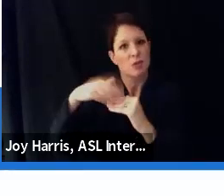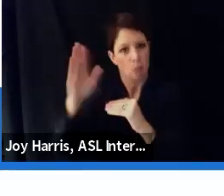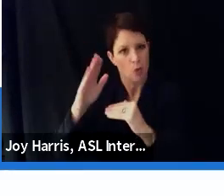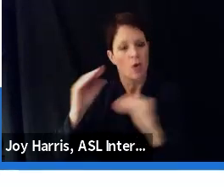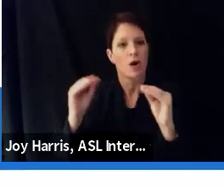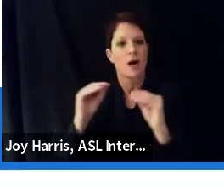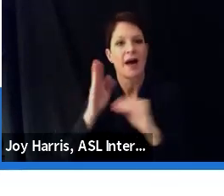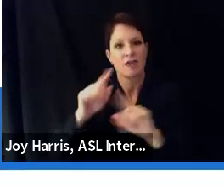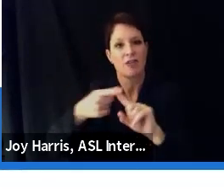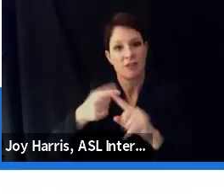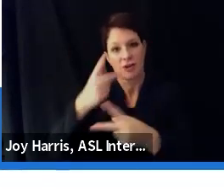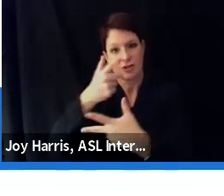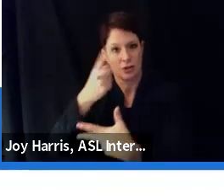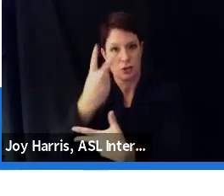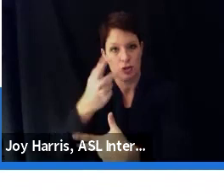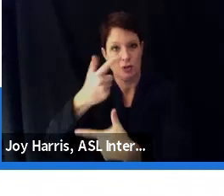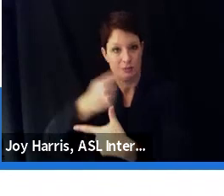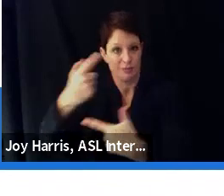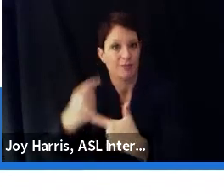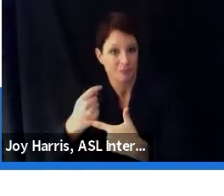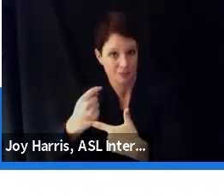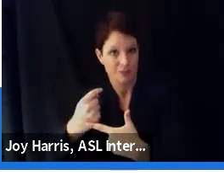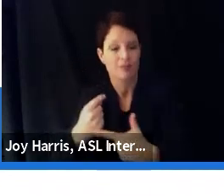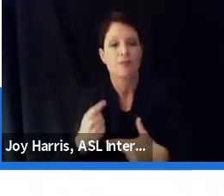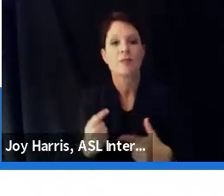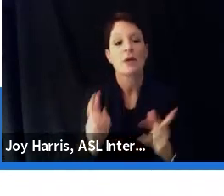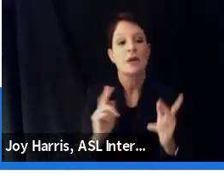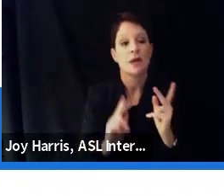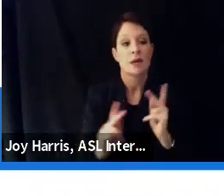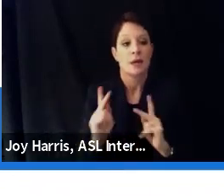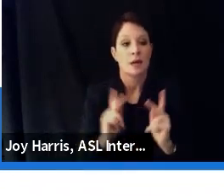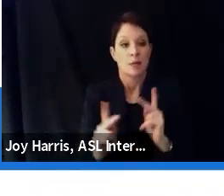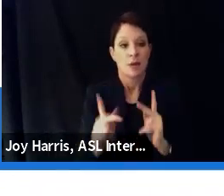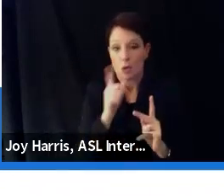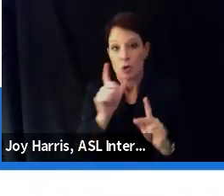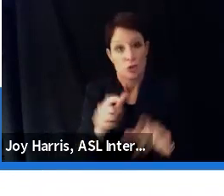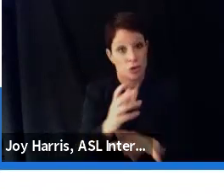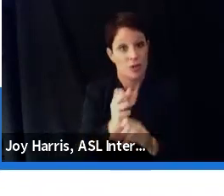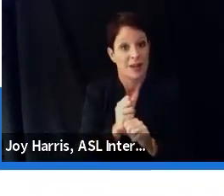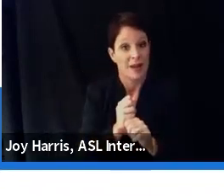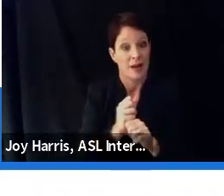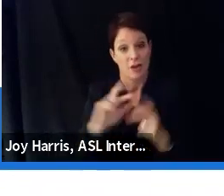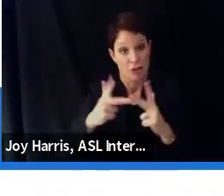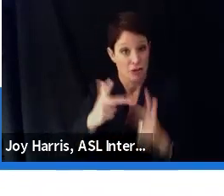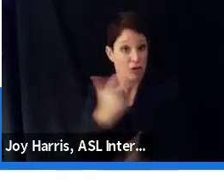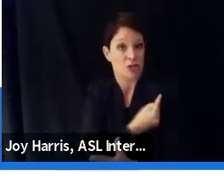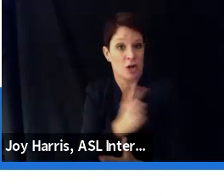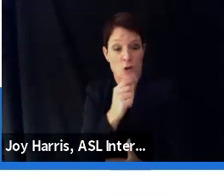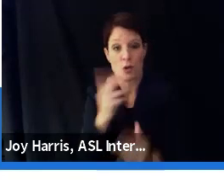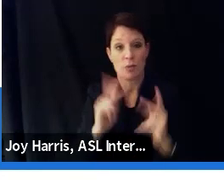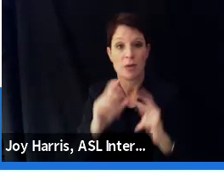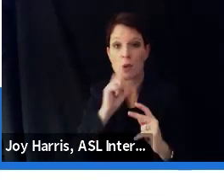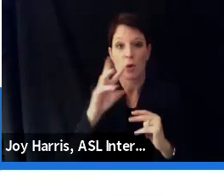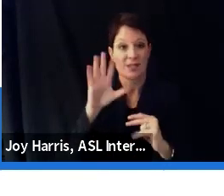initial series, their initial 2-dose series. And the people who should really get a Pfizer booster are those who are 65